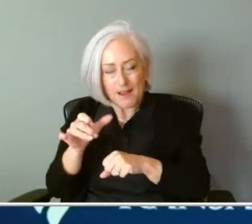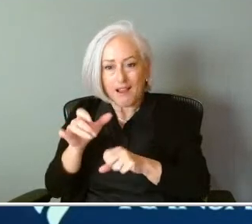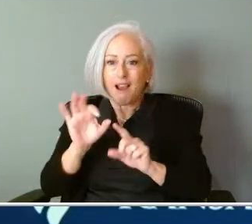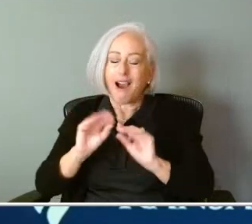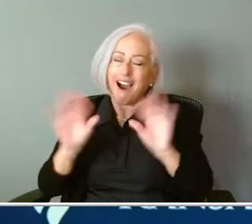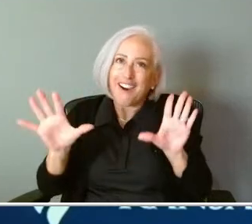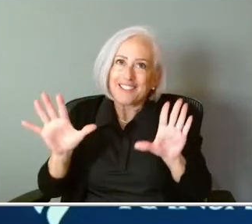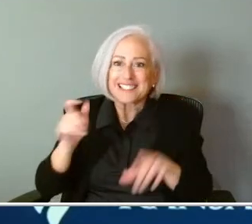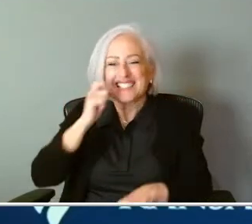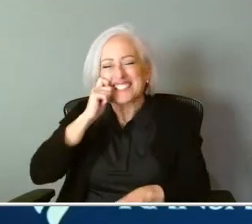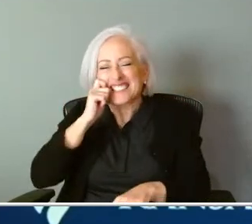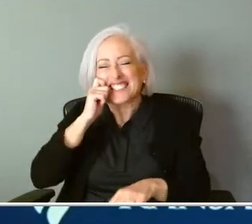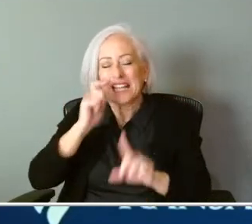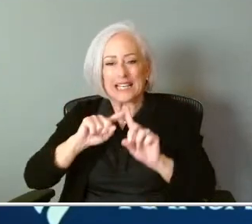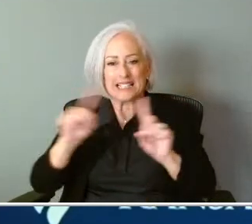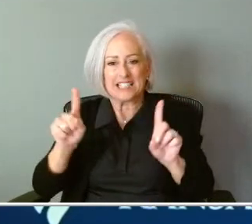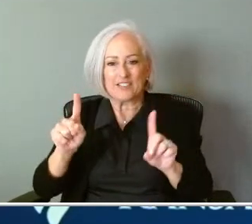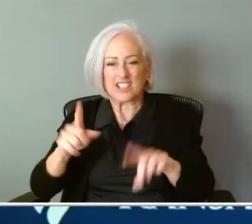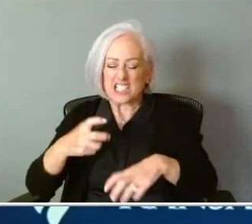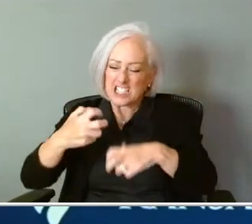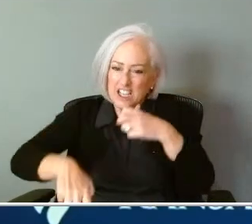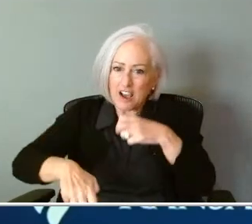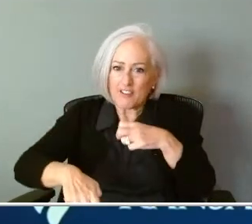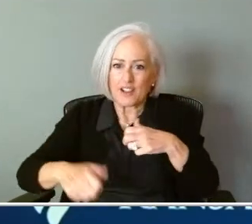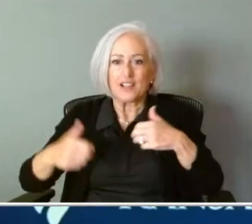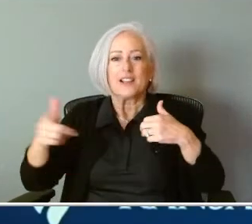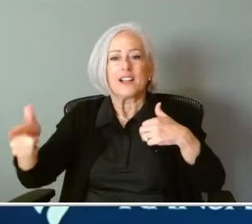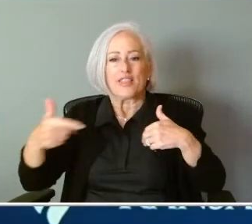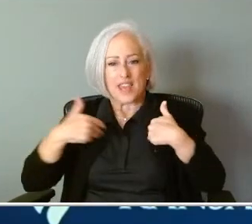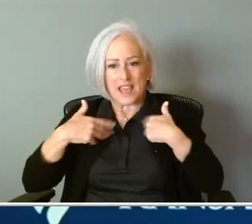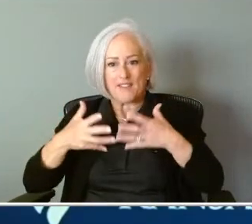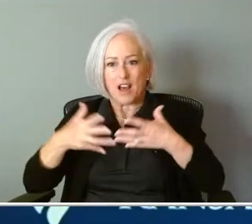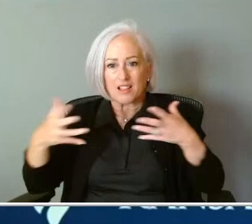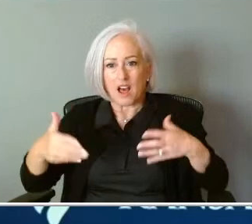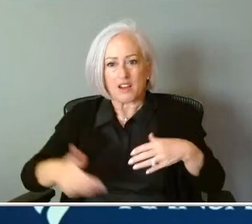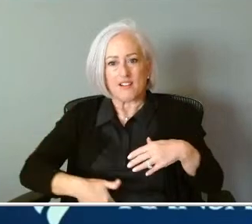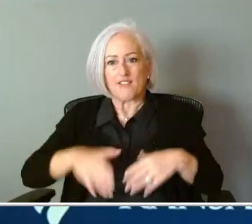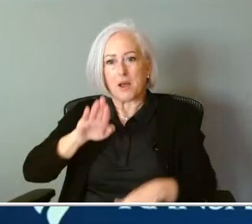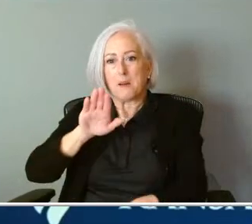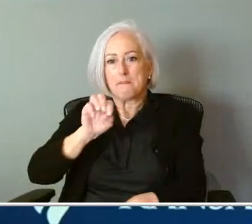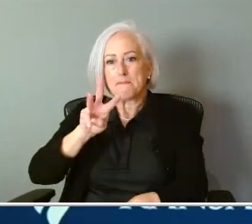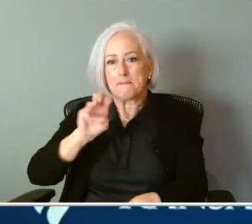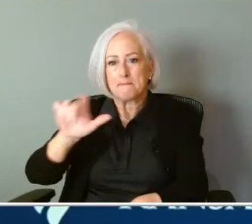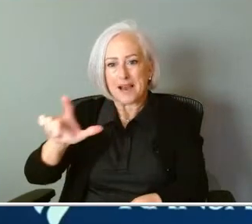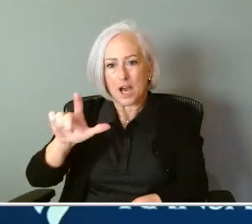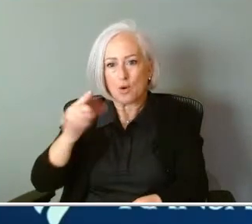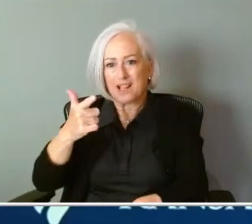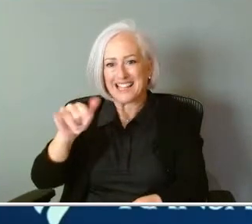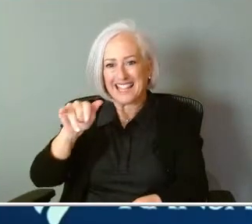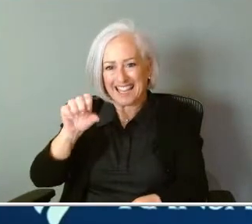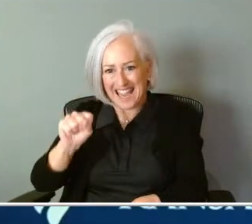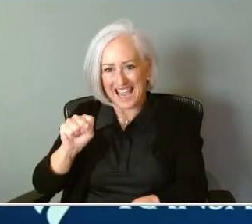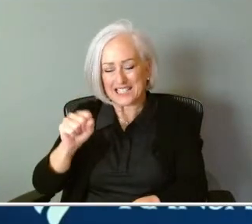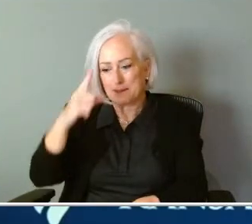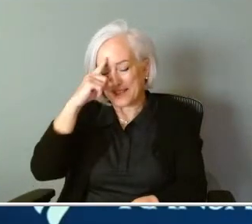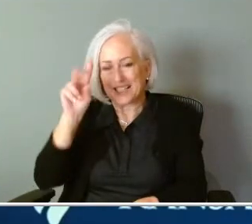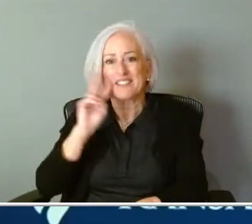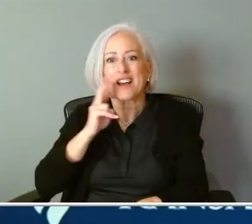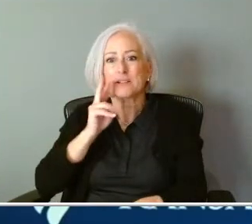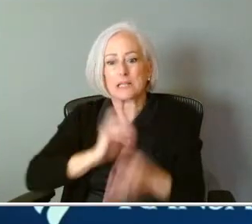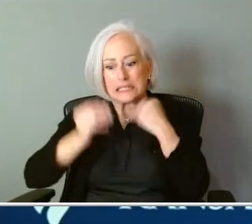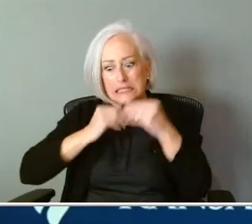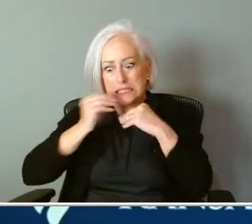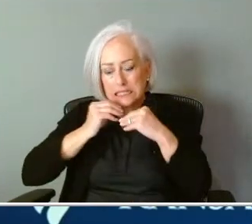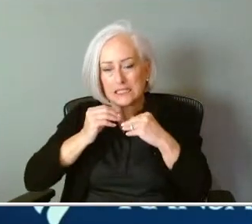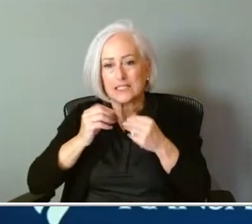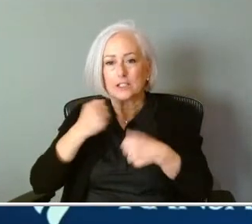tough. And then they have a lot of bowel gas. They eat a vegetarian diet, which creates a lot of bowel gas. So getting the colon out of the way to